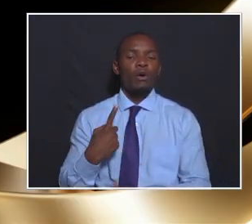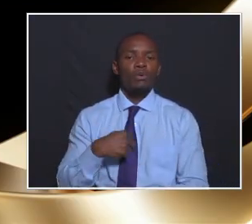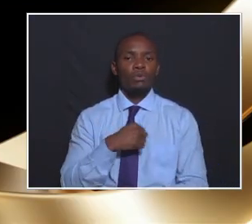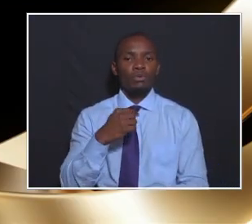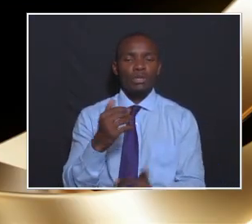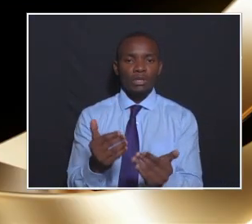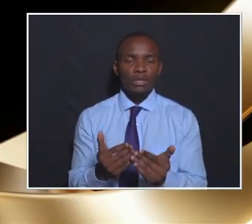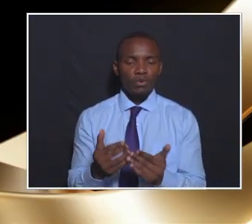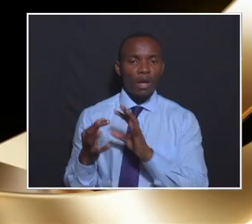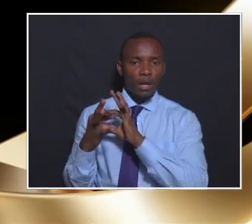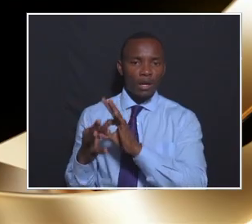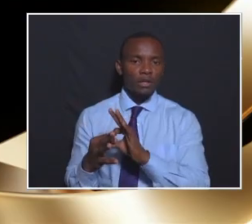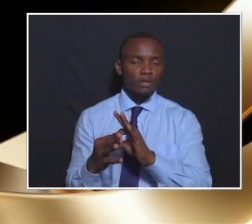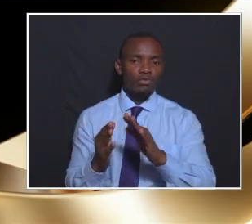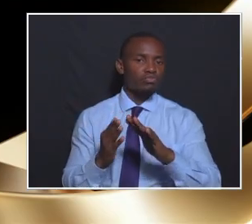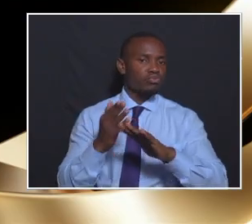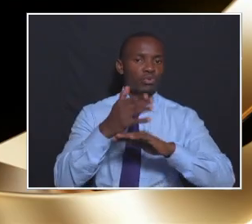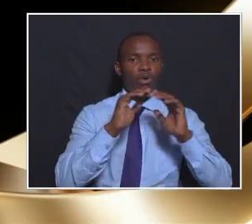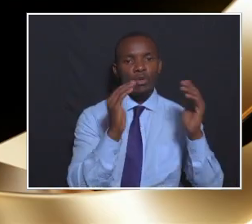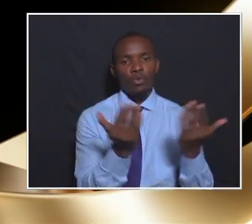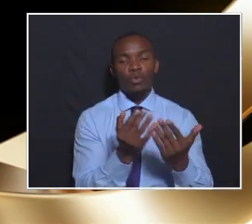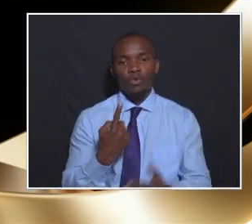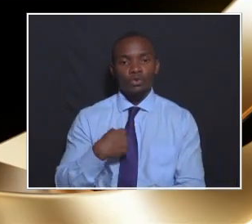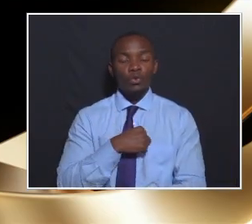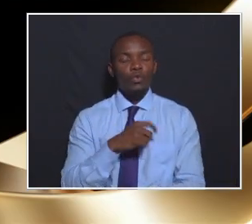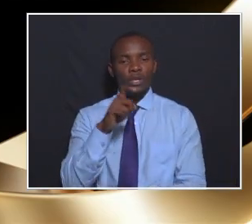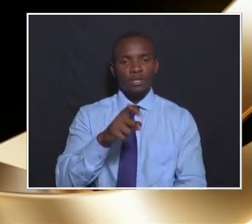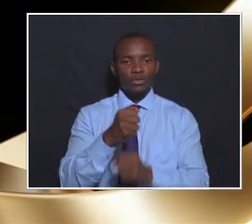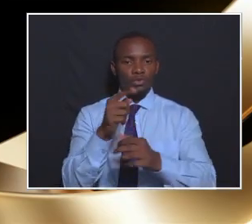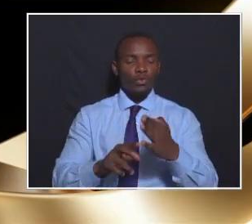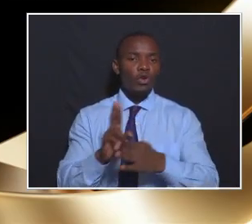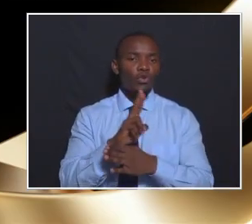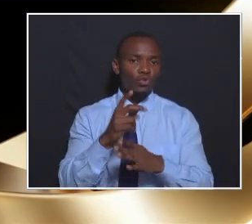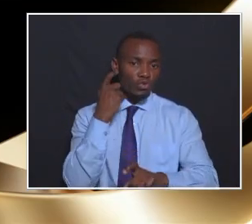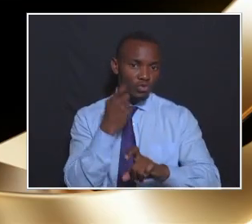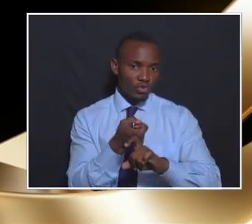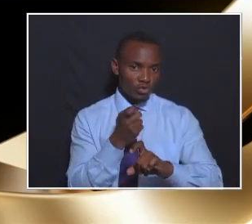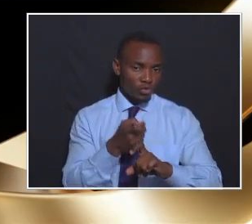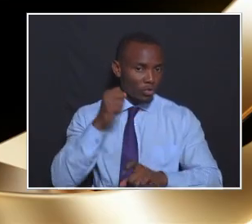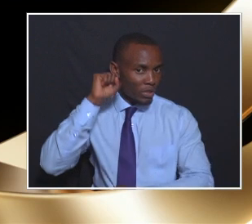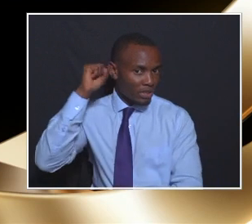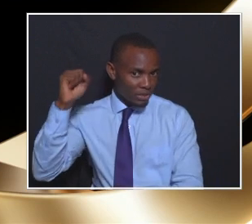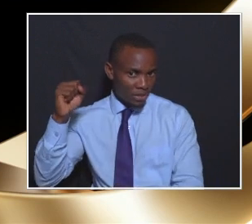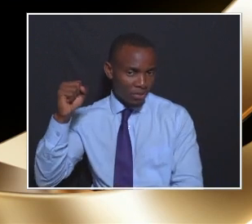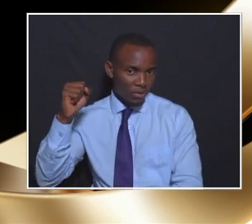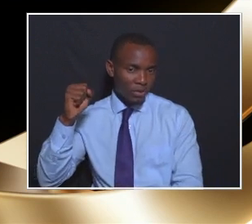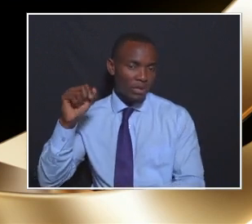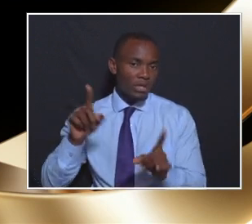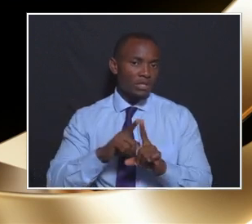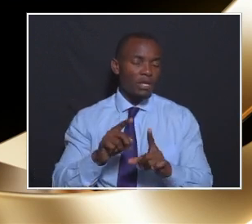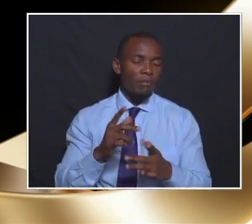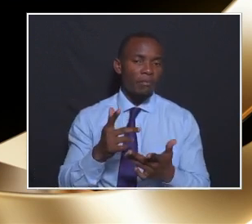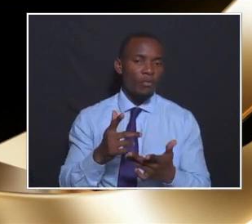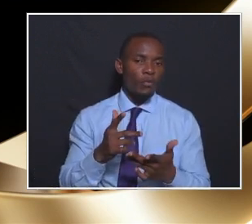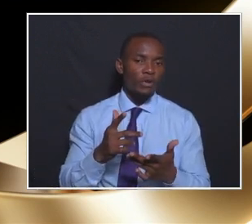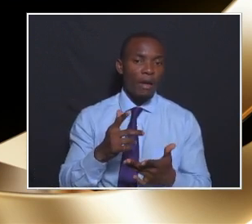we start to immerse people using sound as a tool, but immerse people using